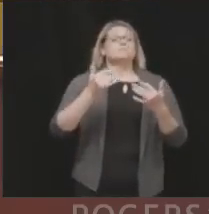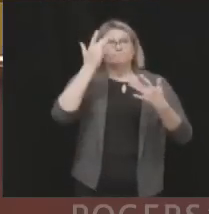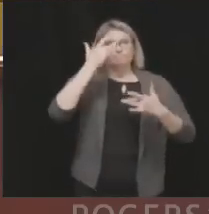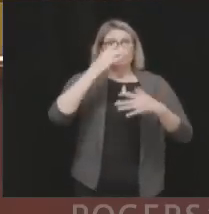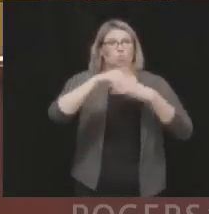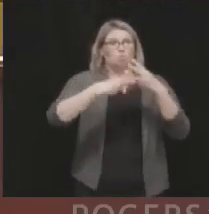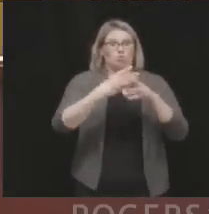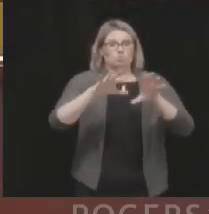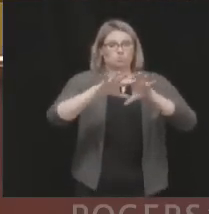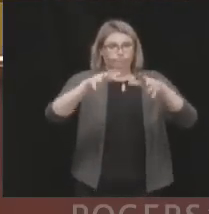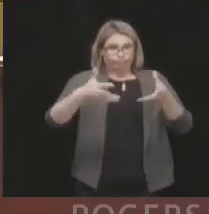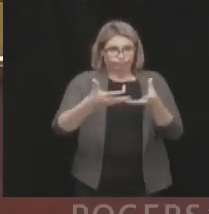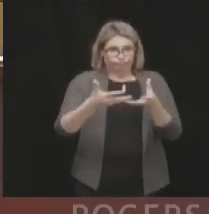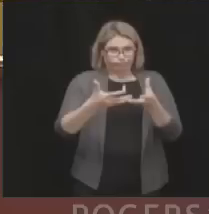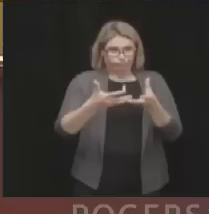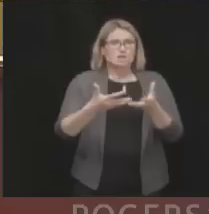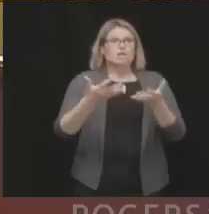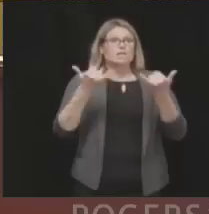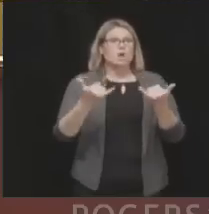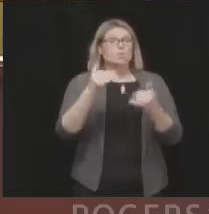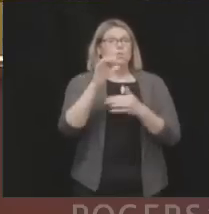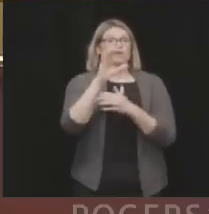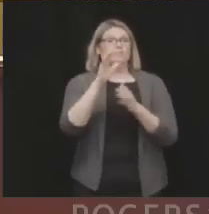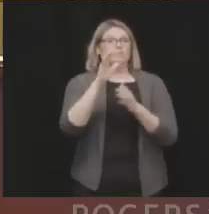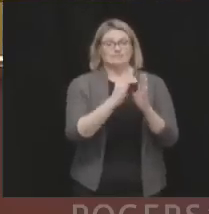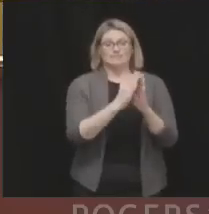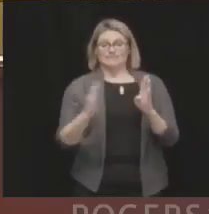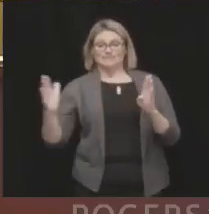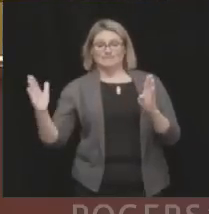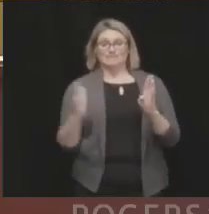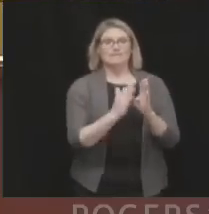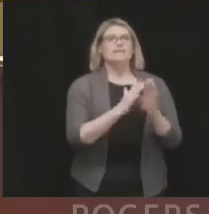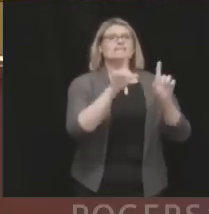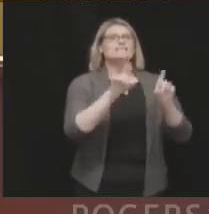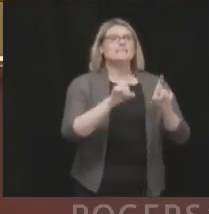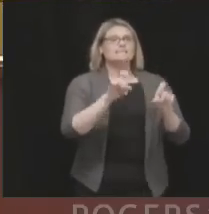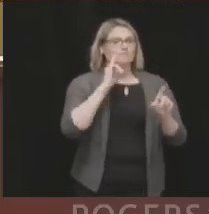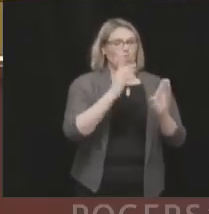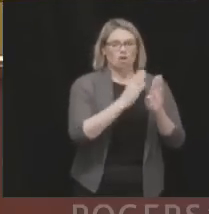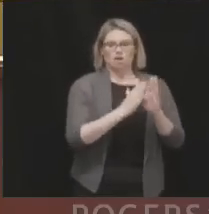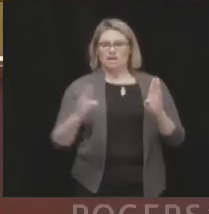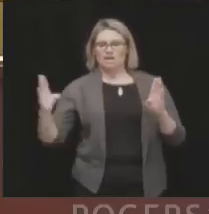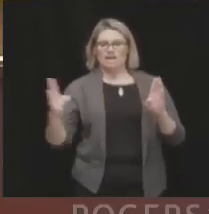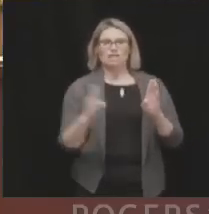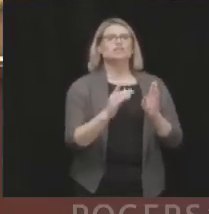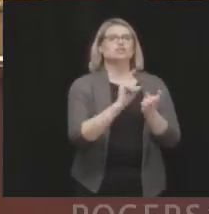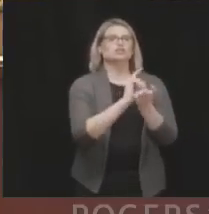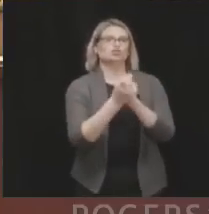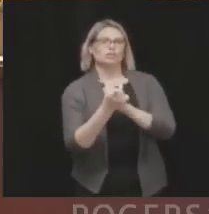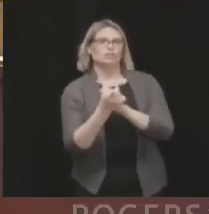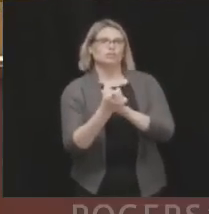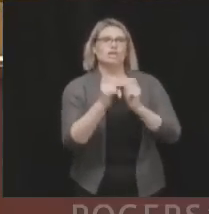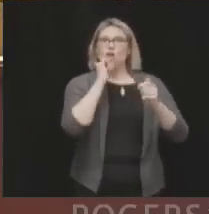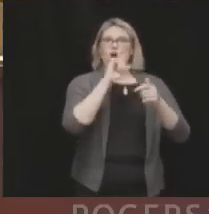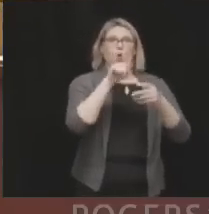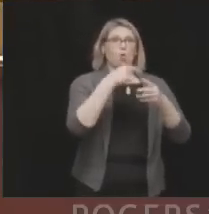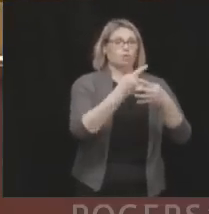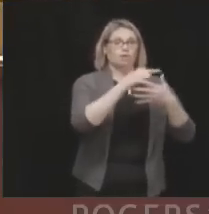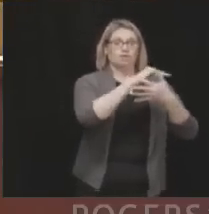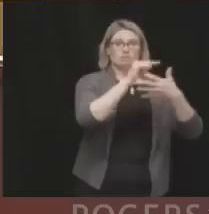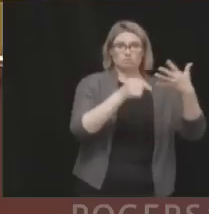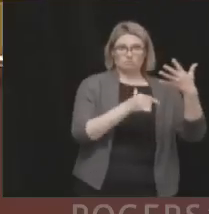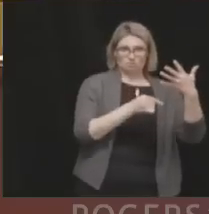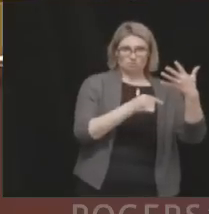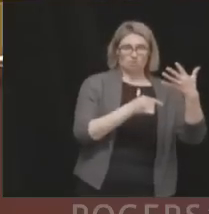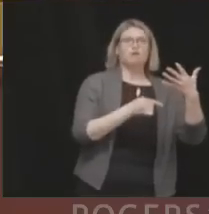2 out of 5 symptoms for the population to be tested. But in addition to that, going in the longer term, that will